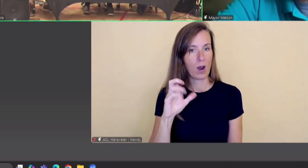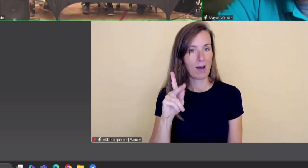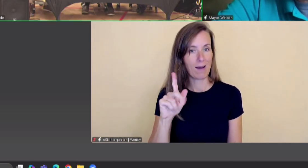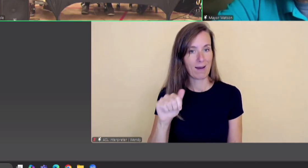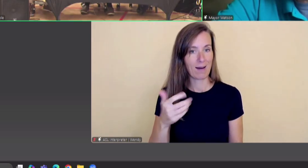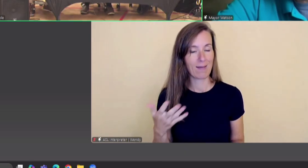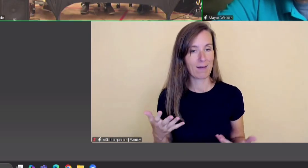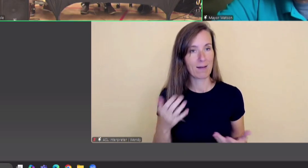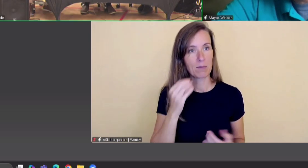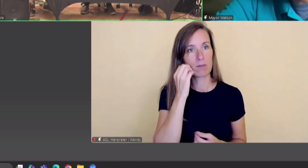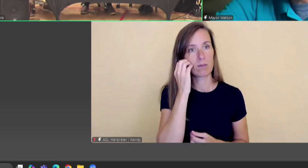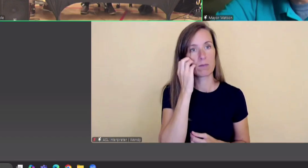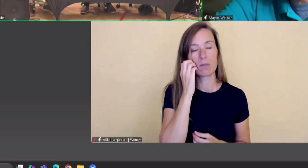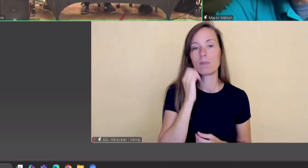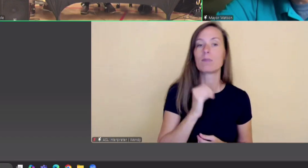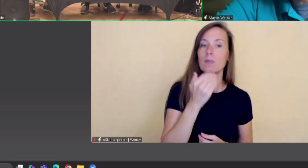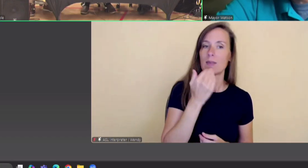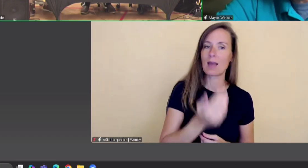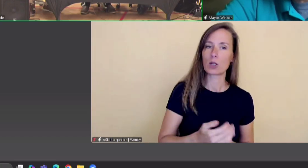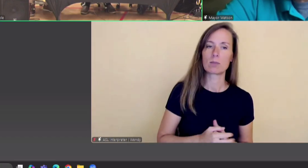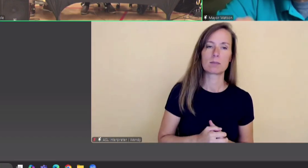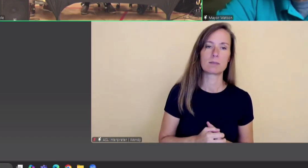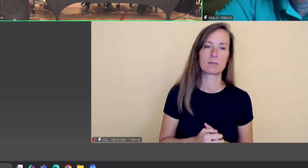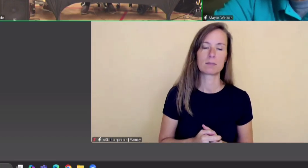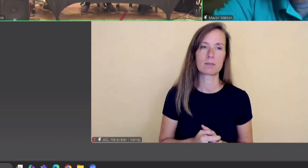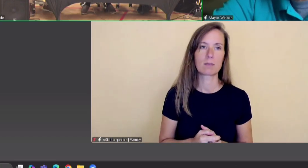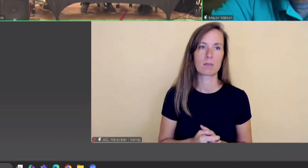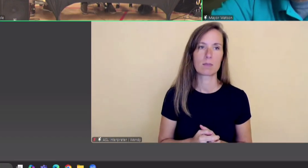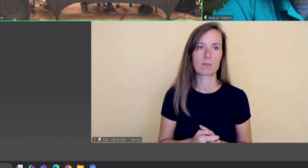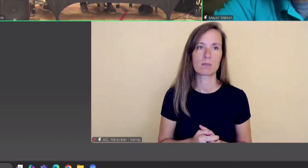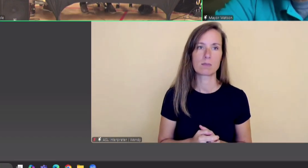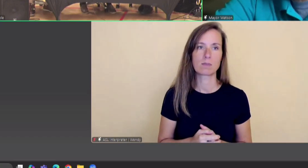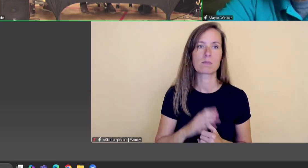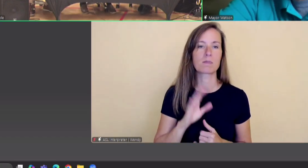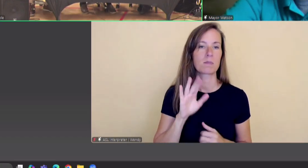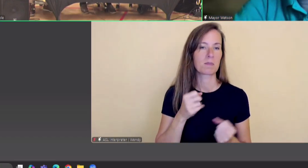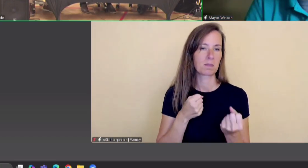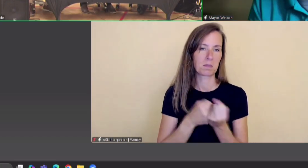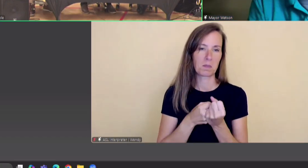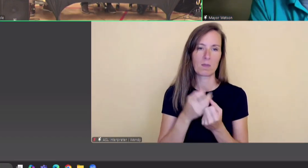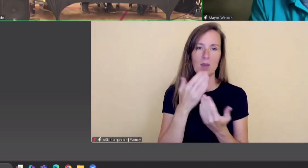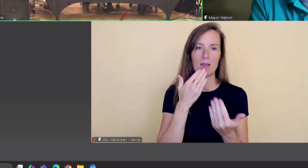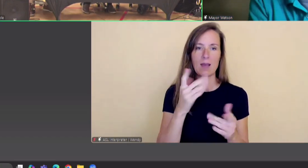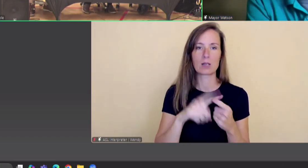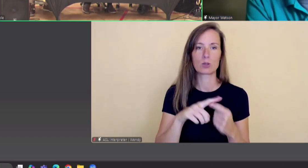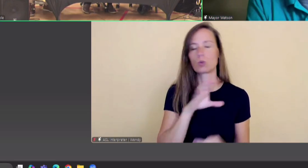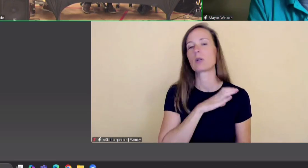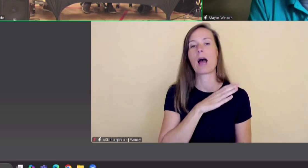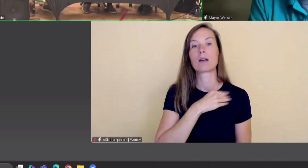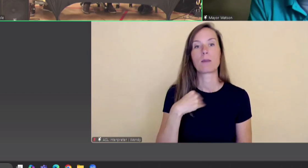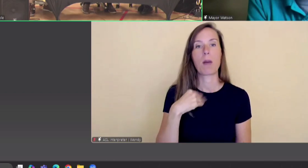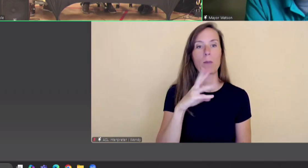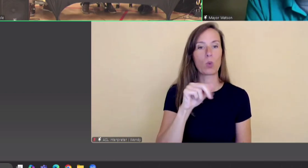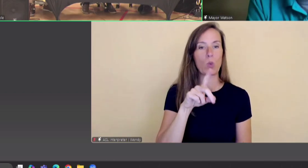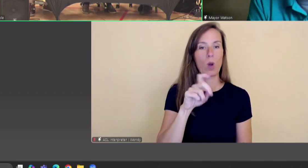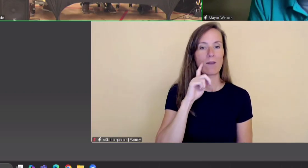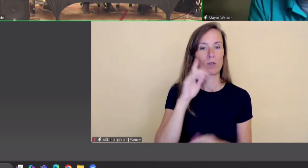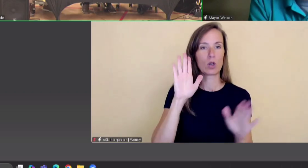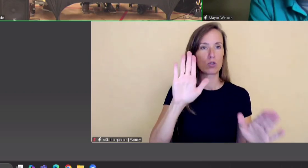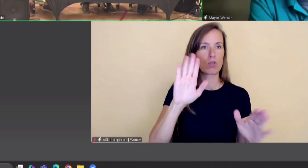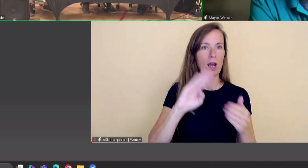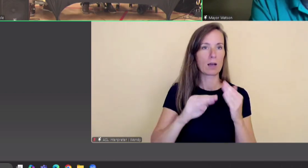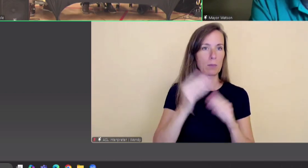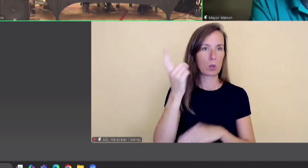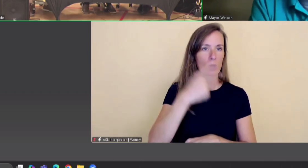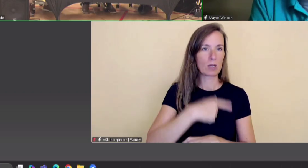Thank you very much. So I will echo my thanks to Councilmember Wade for a great community day a couple of weeks